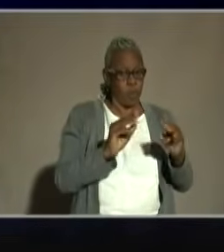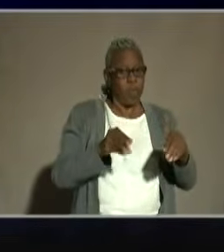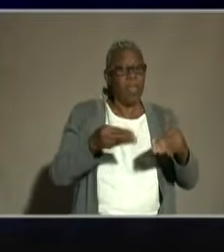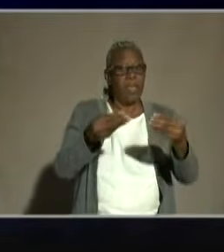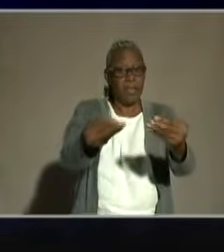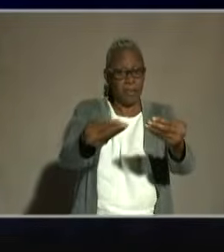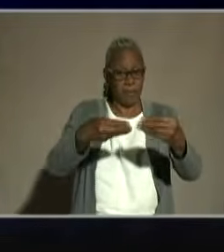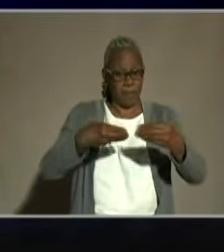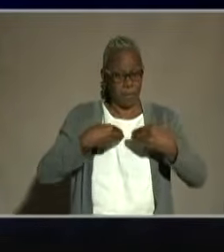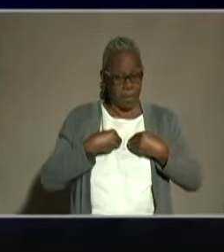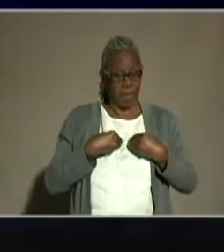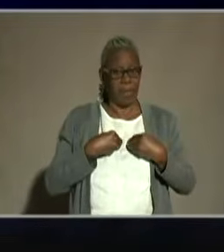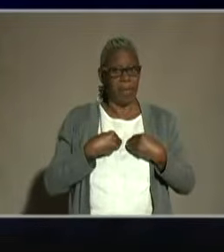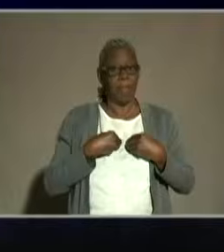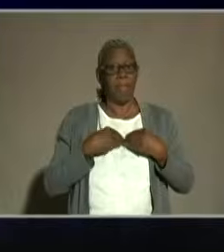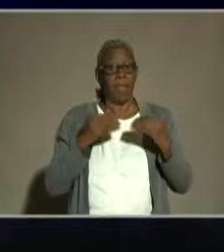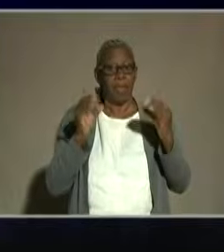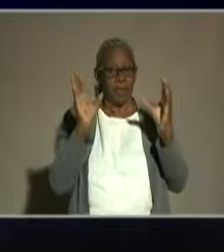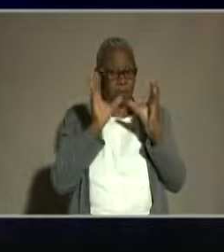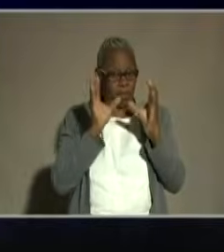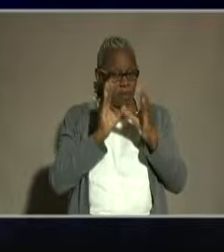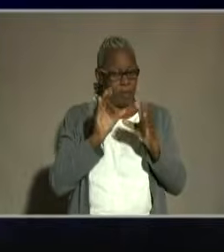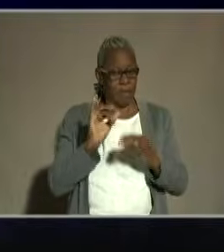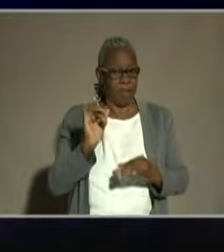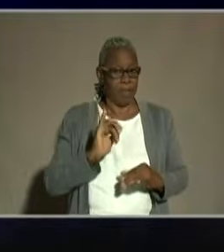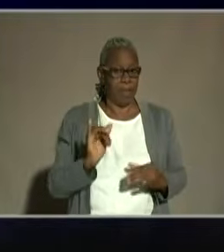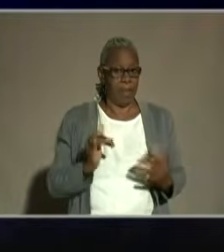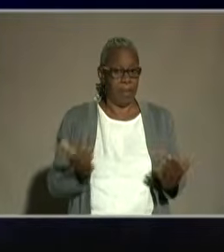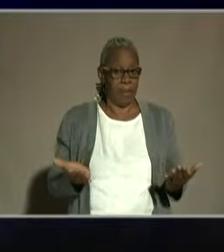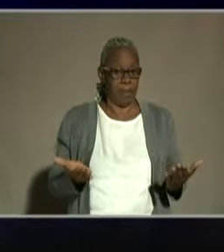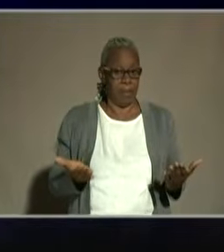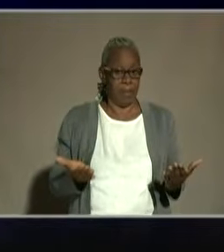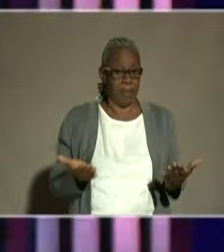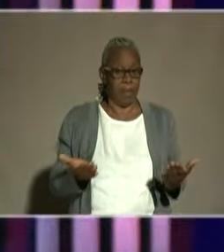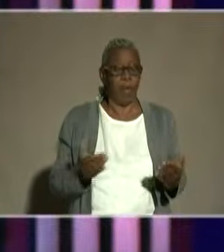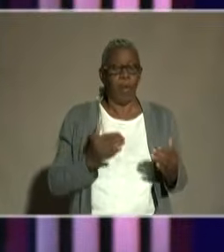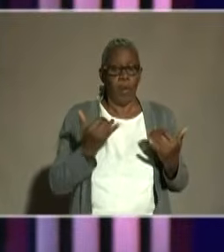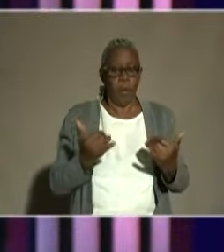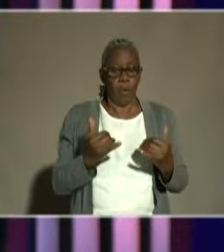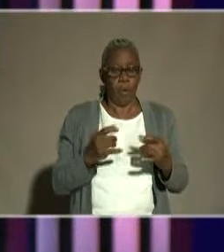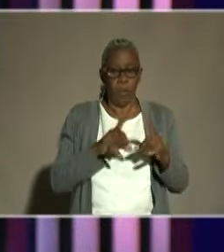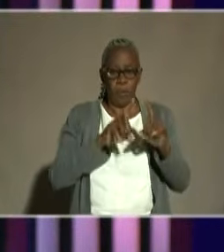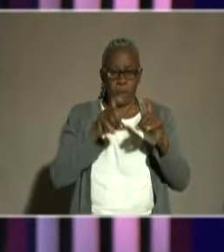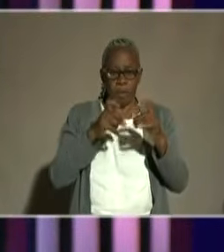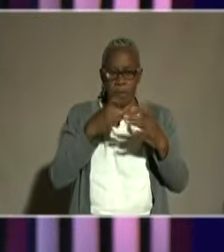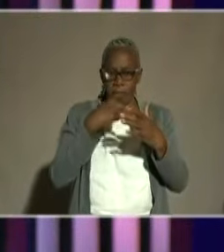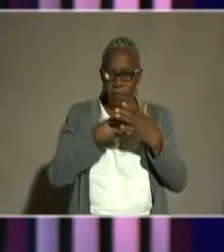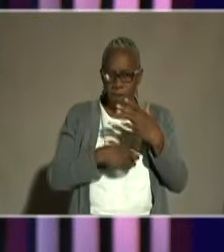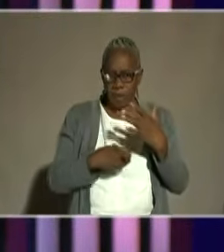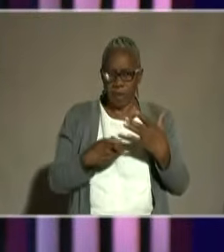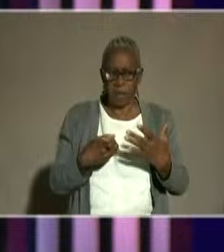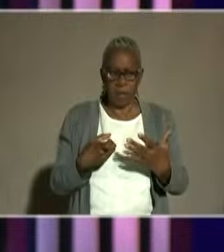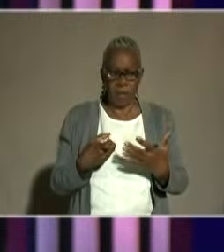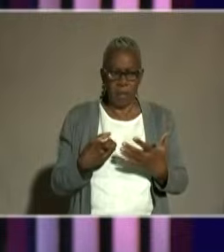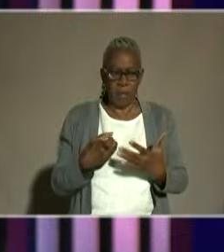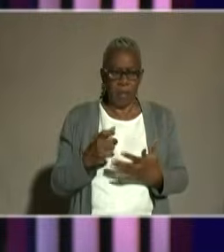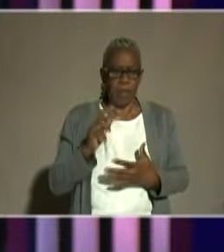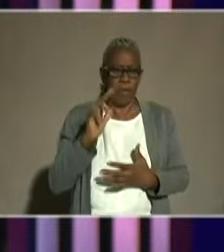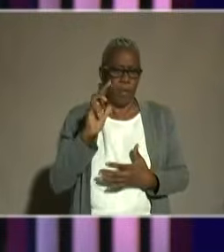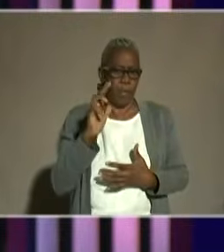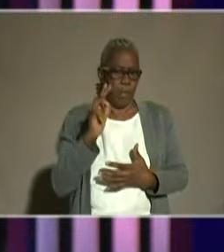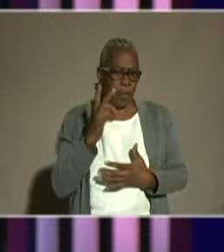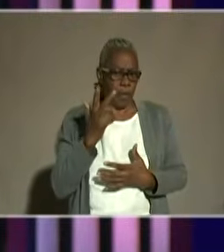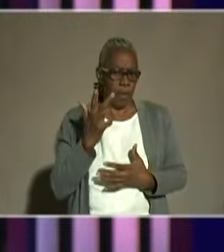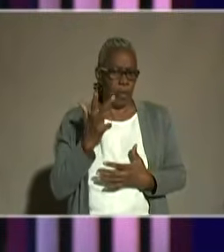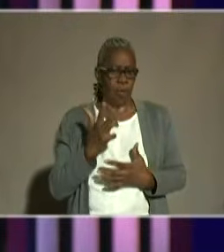your certification, but of course you can't do so. Now, on the question of tax, there's a third schedule to the GCT